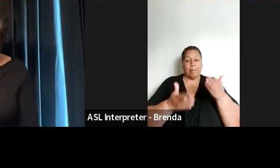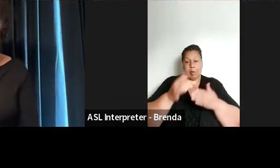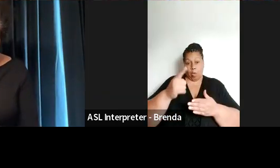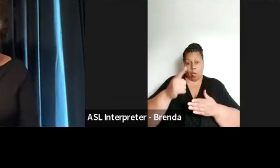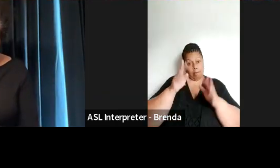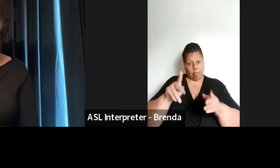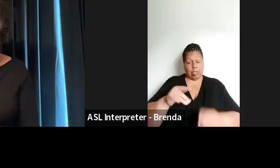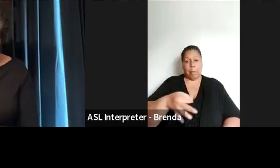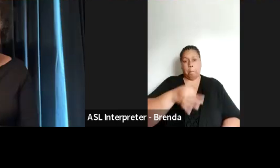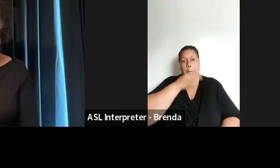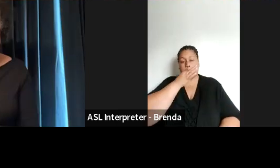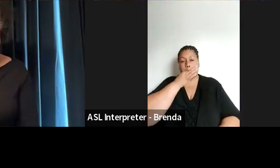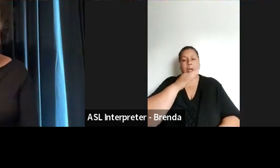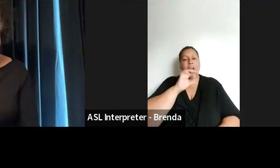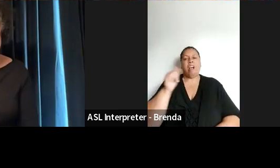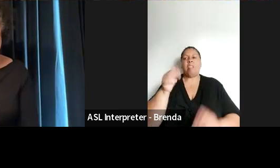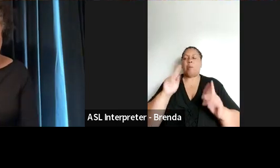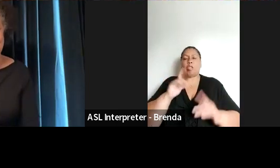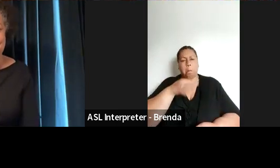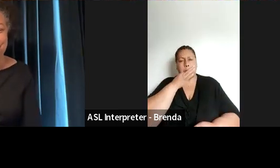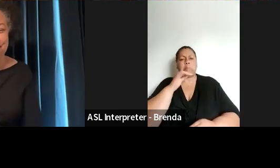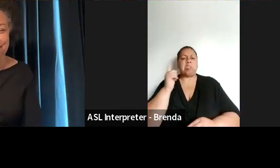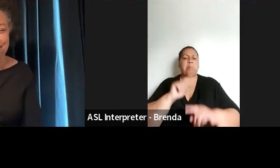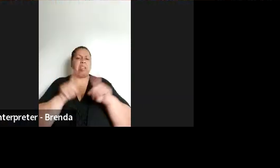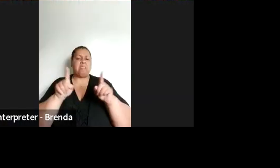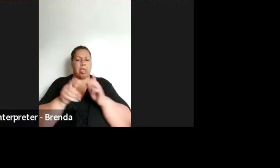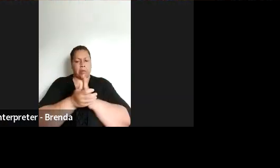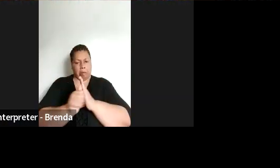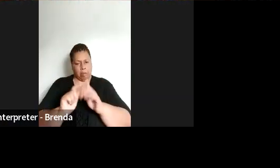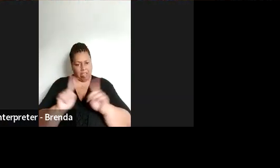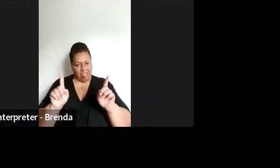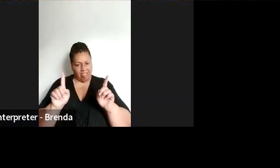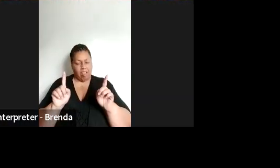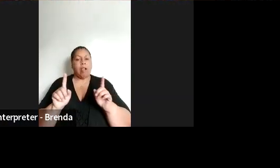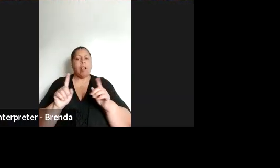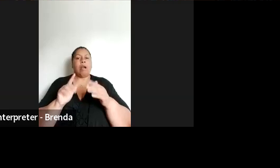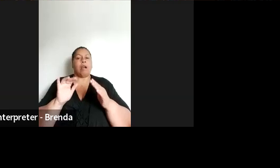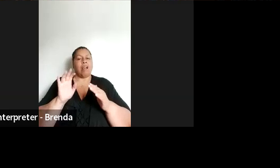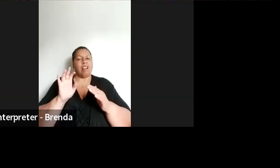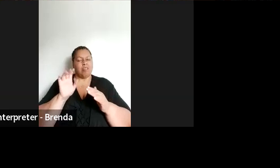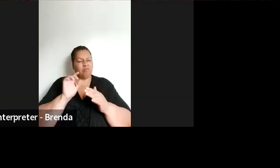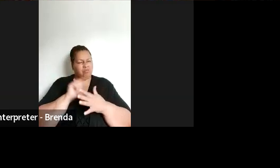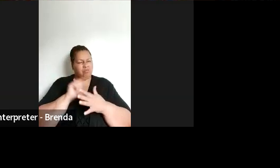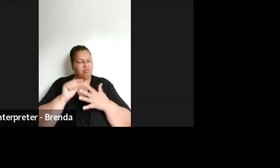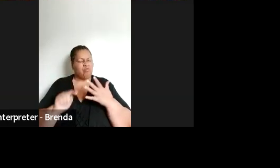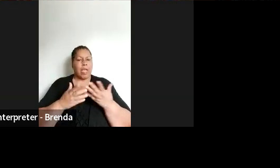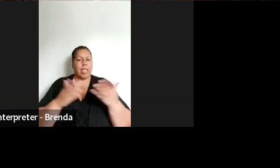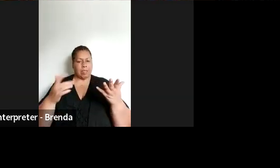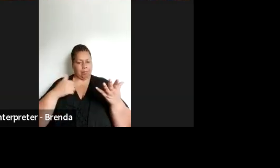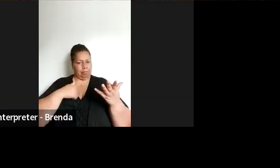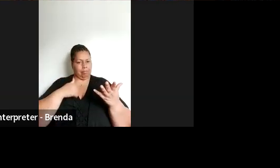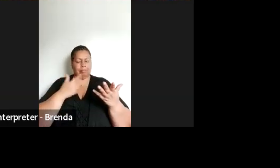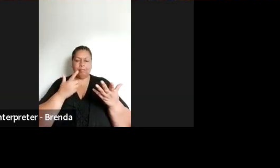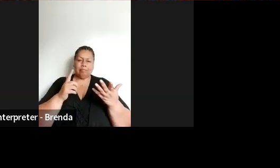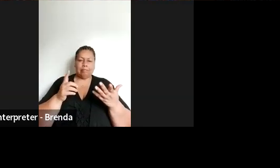is one thing, but another person's good at another, and they can help each other. So those are all things that I kind of want to